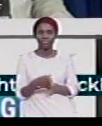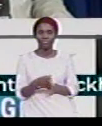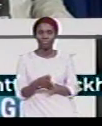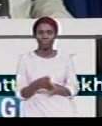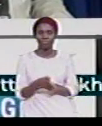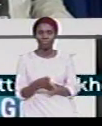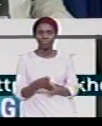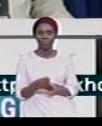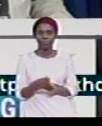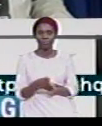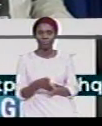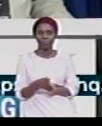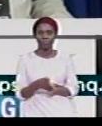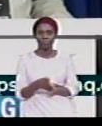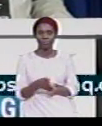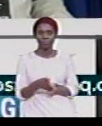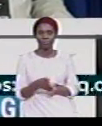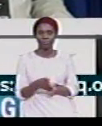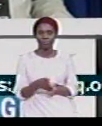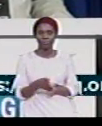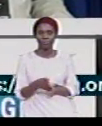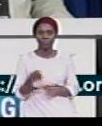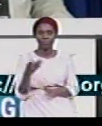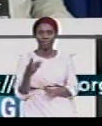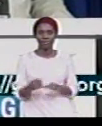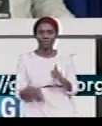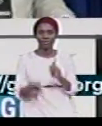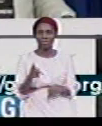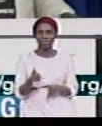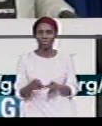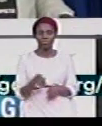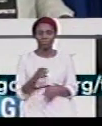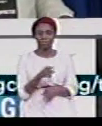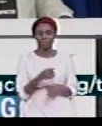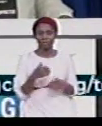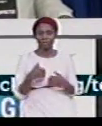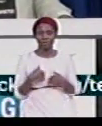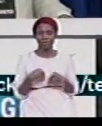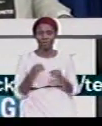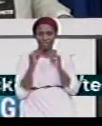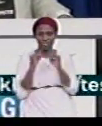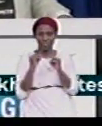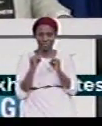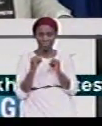The people you have interviewed, bring them forth.